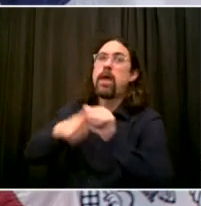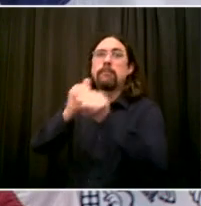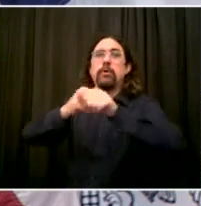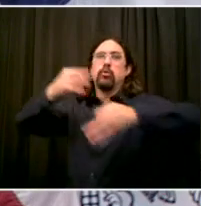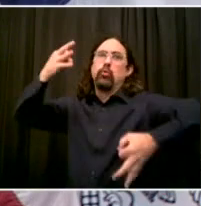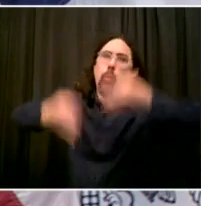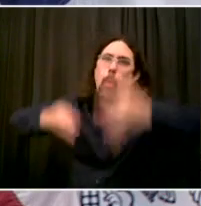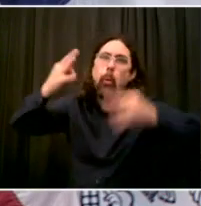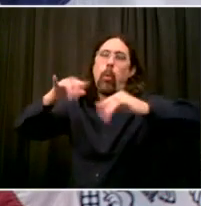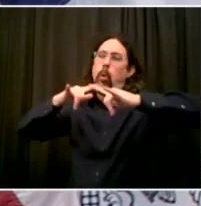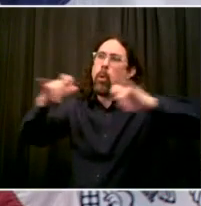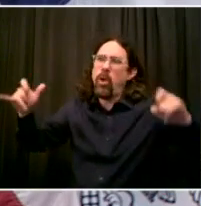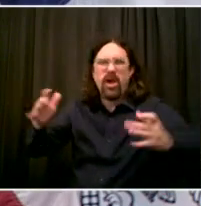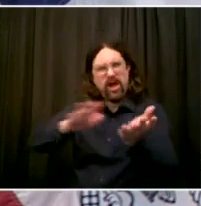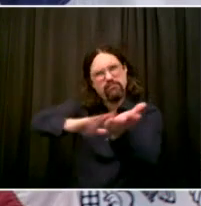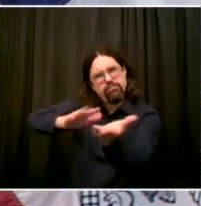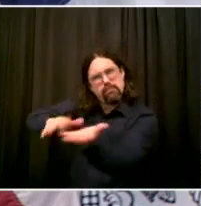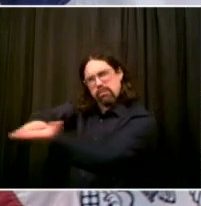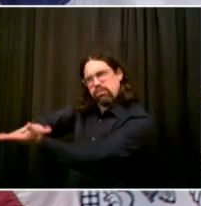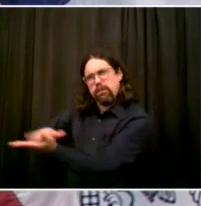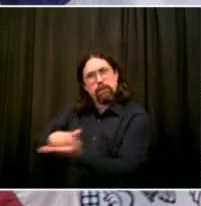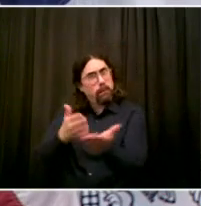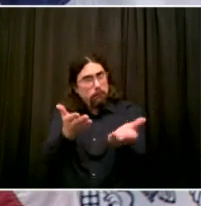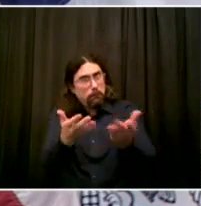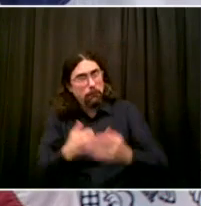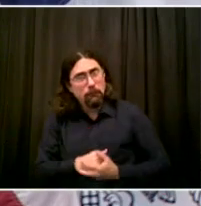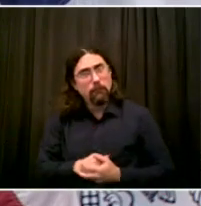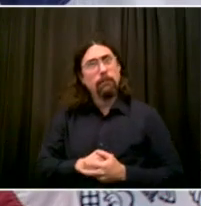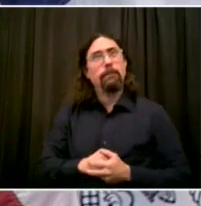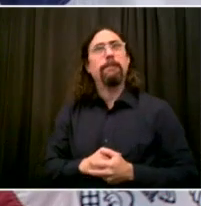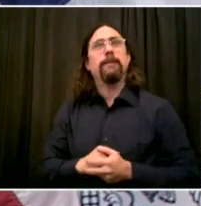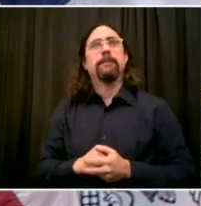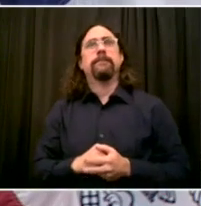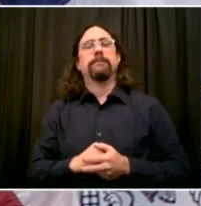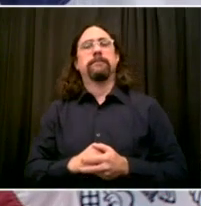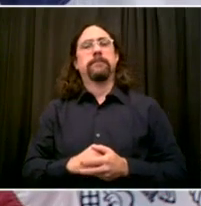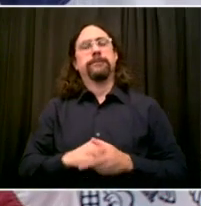tell you it's case by case. So it really is up to them to evaluate each one.